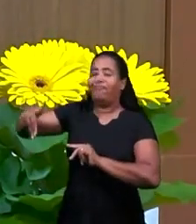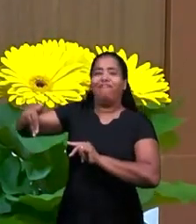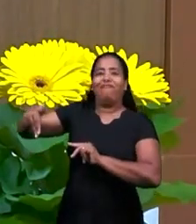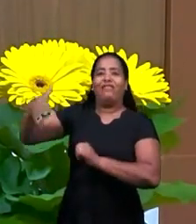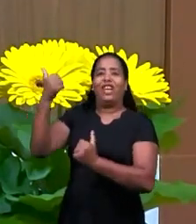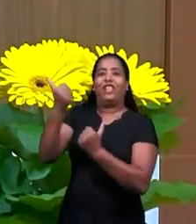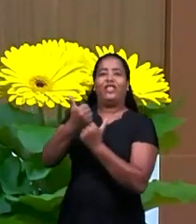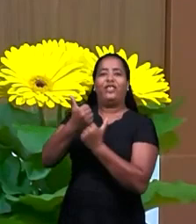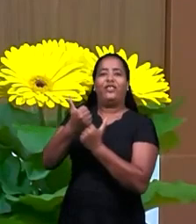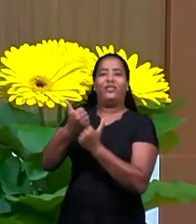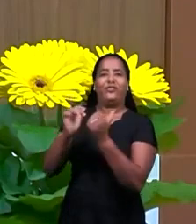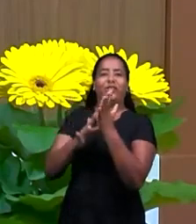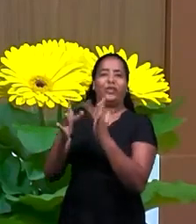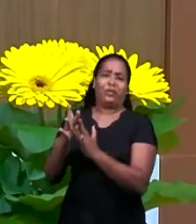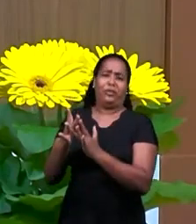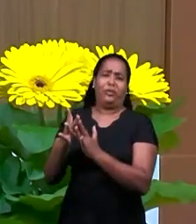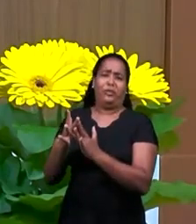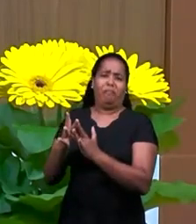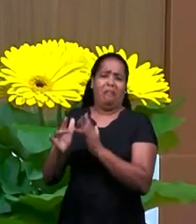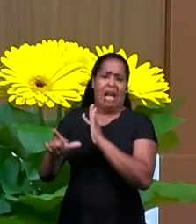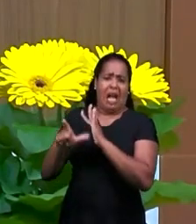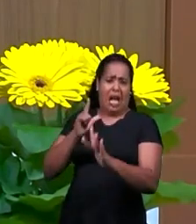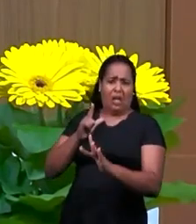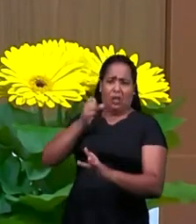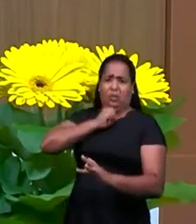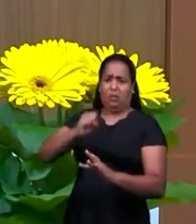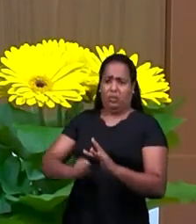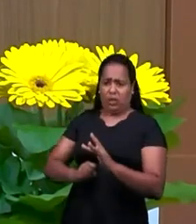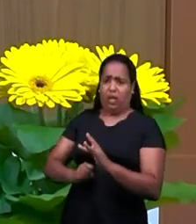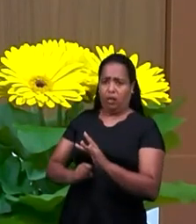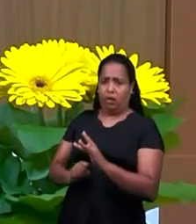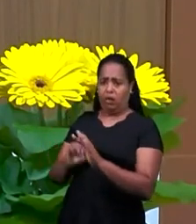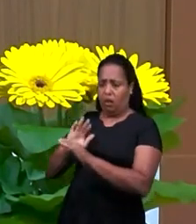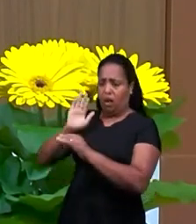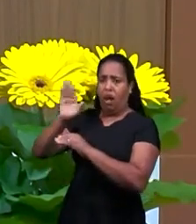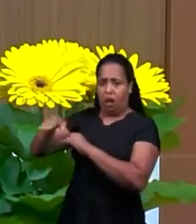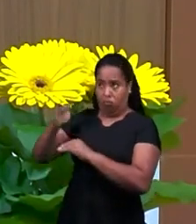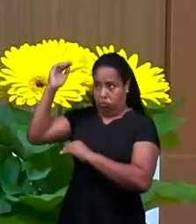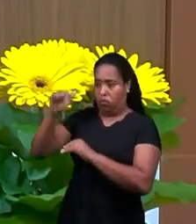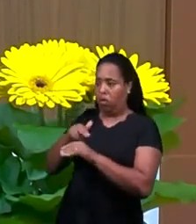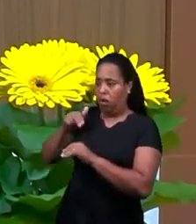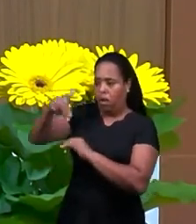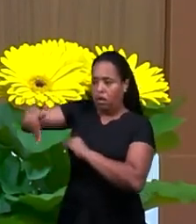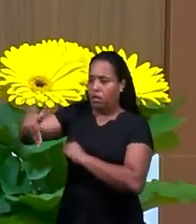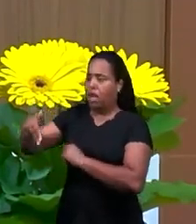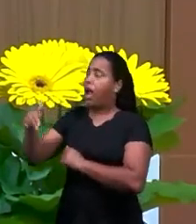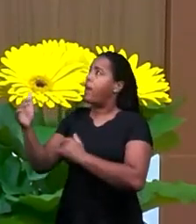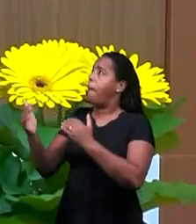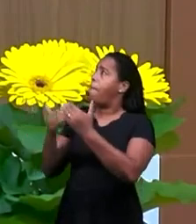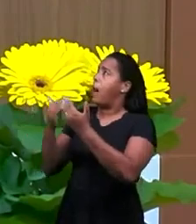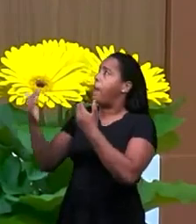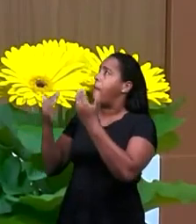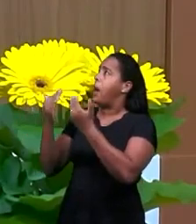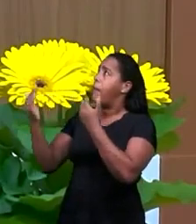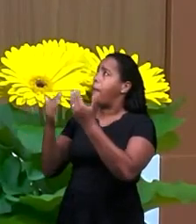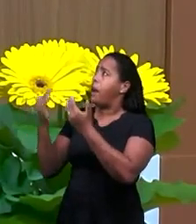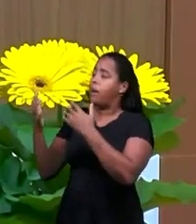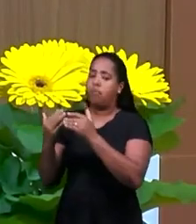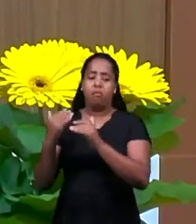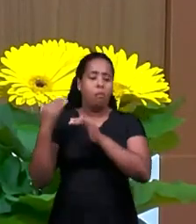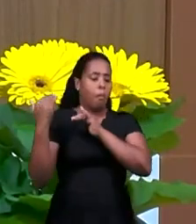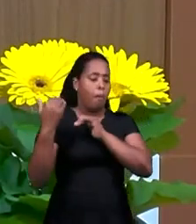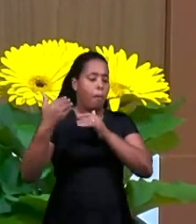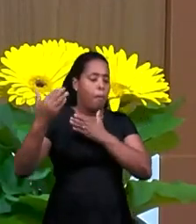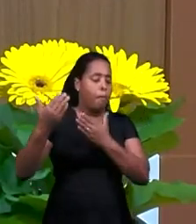removed. There was no more need for a mediation. Therefore, the word sacred is no longer related to